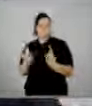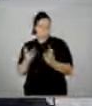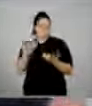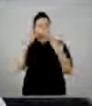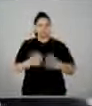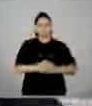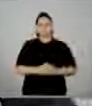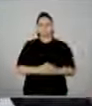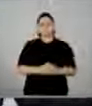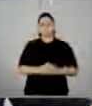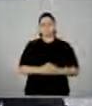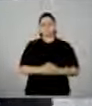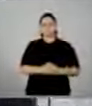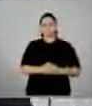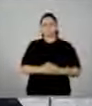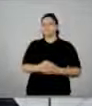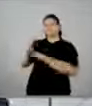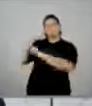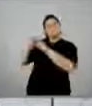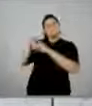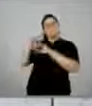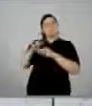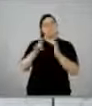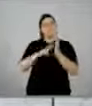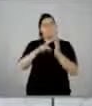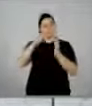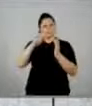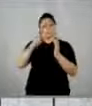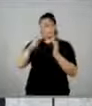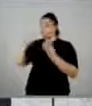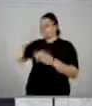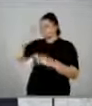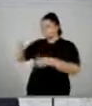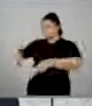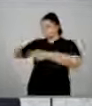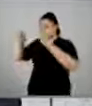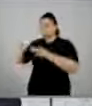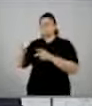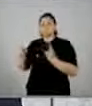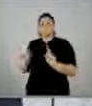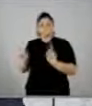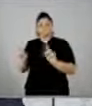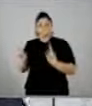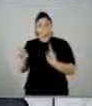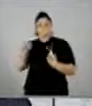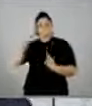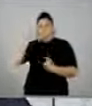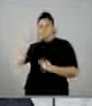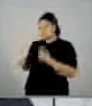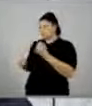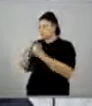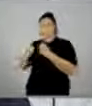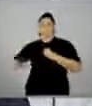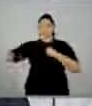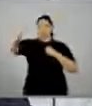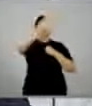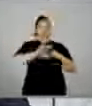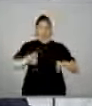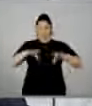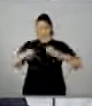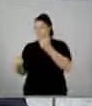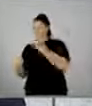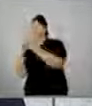Government, the New South Wales Government, the Queensland Government on all these issues, as we always have. I mean, we've provided significant support to all the states, particularly through the Australian